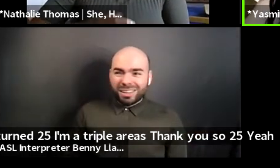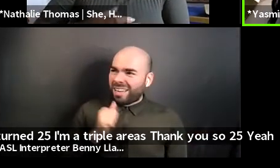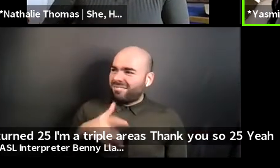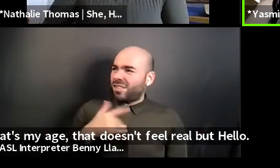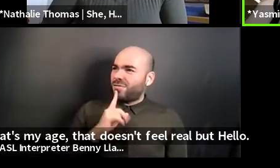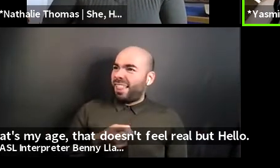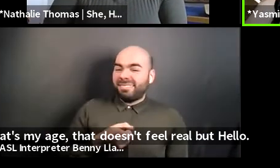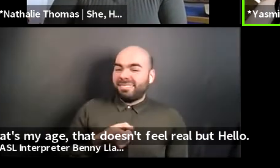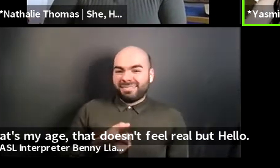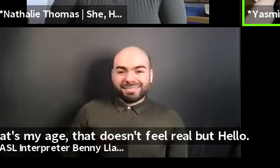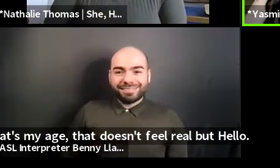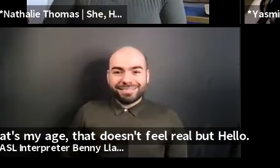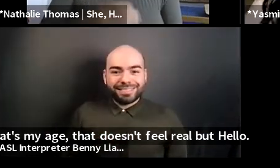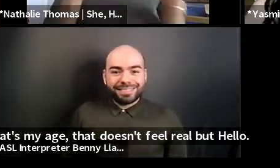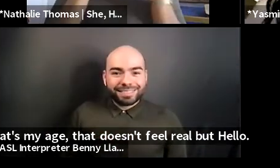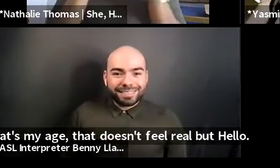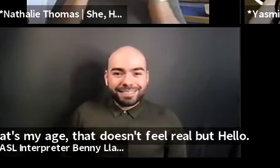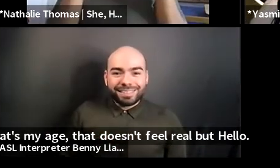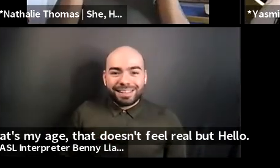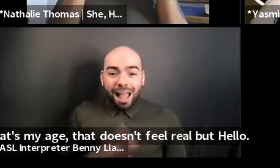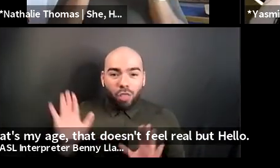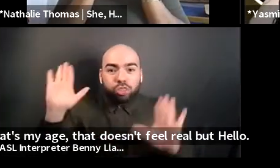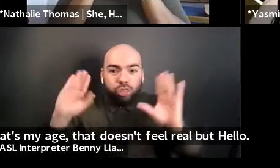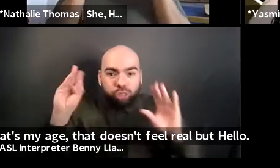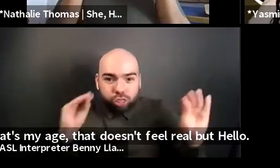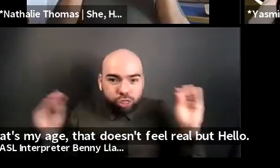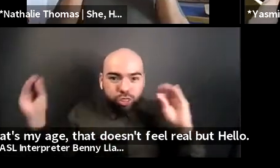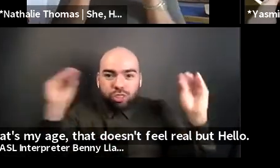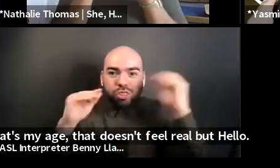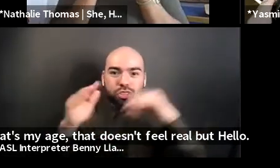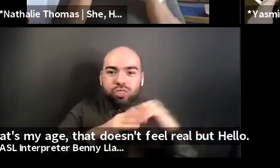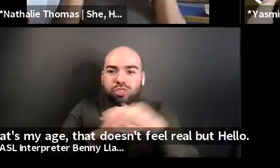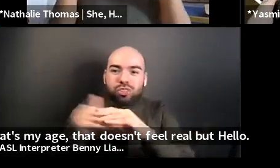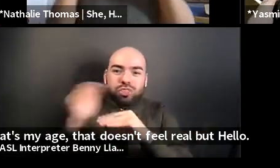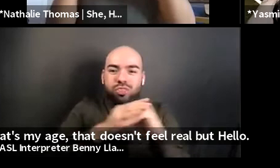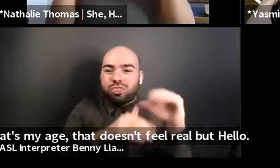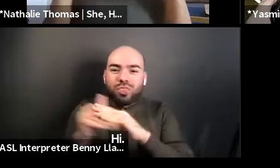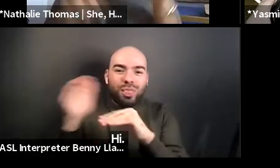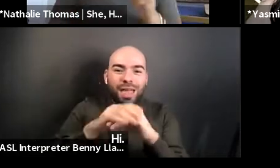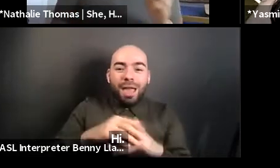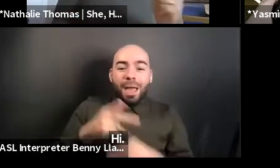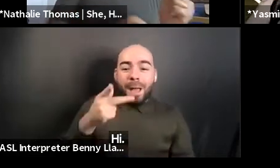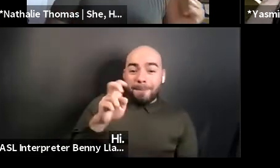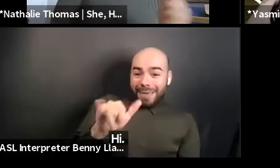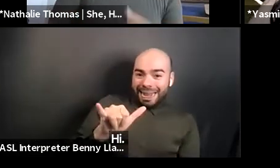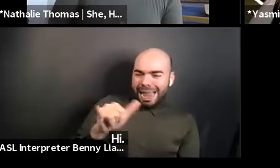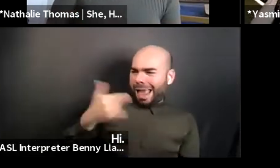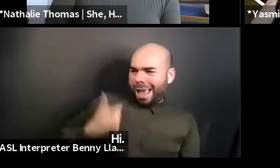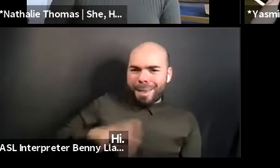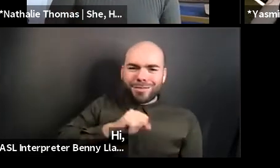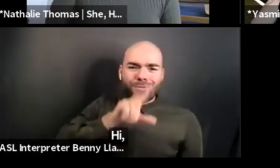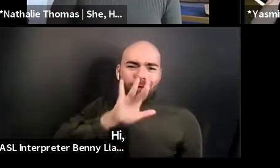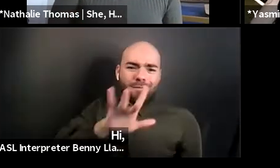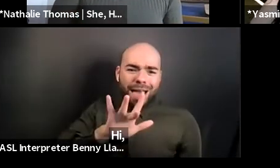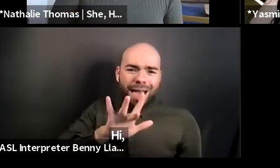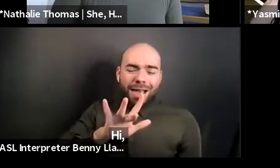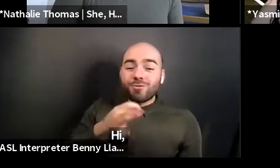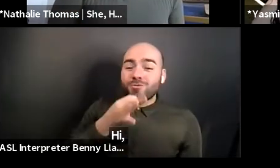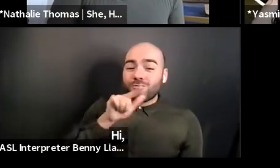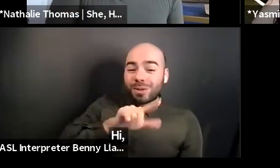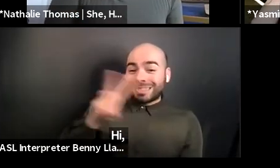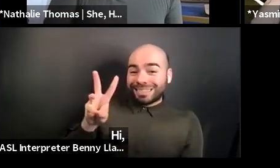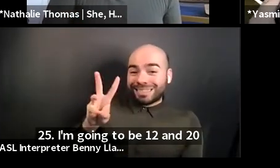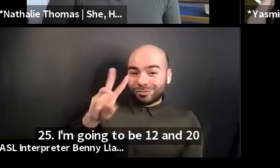Hi. Oh, It's so brilliant. I'm 25. I'm gonna be turning 26 in